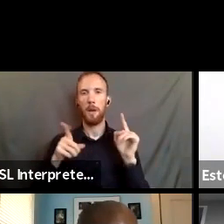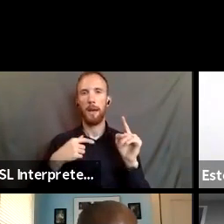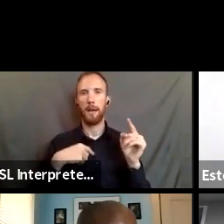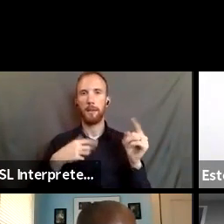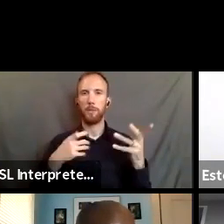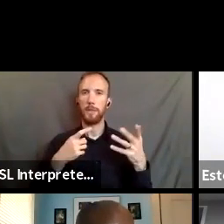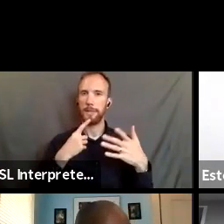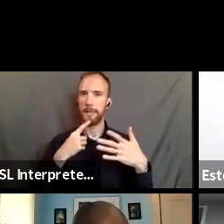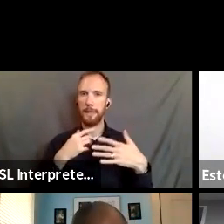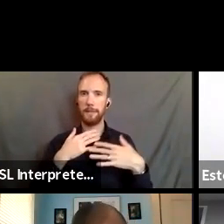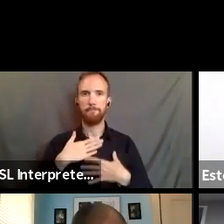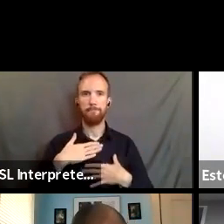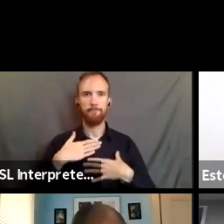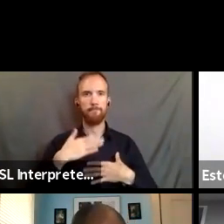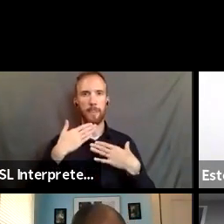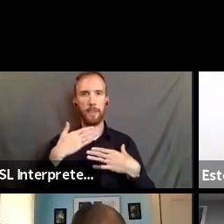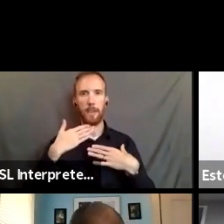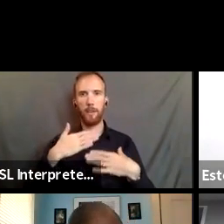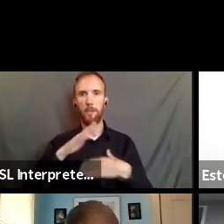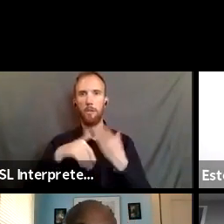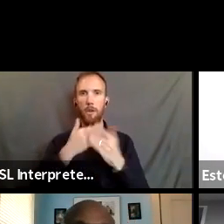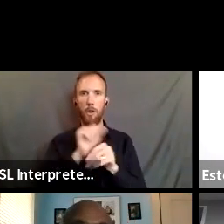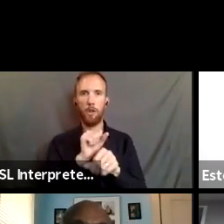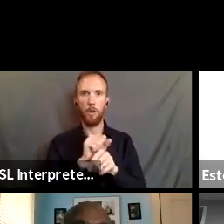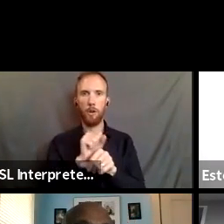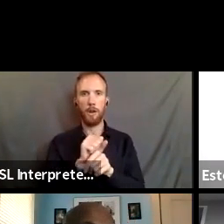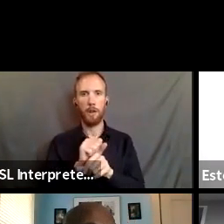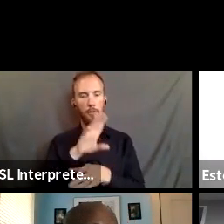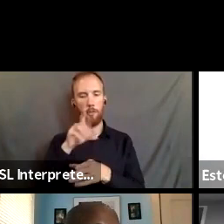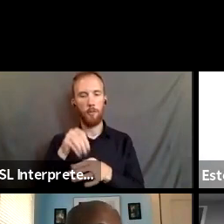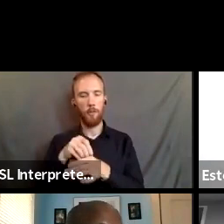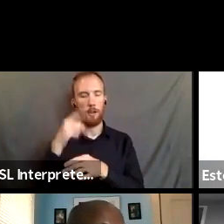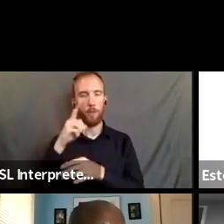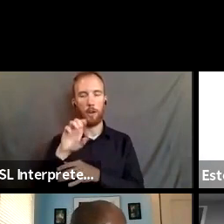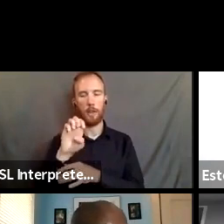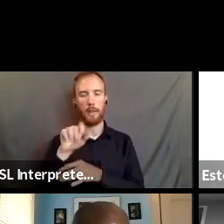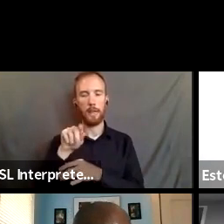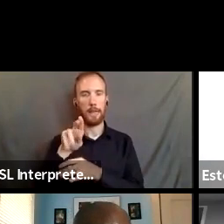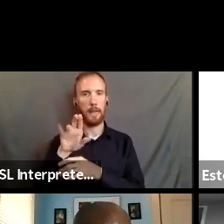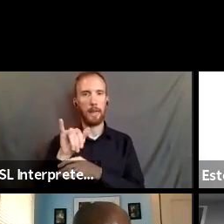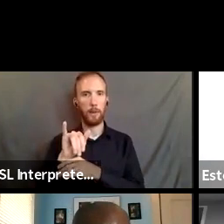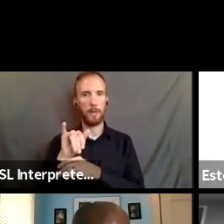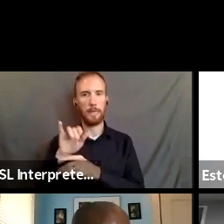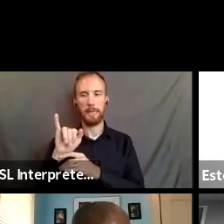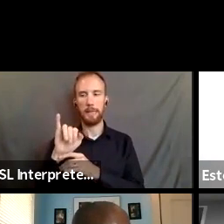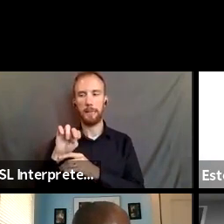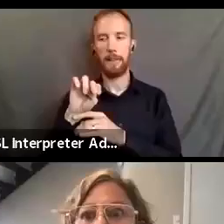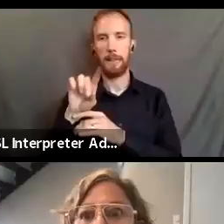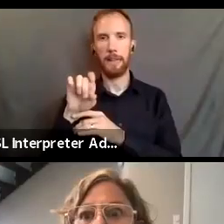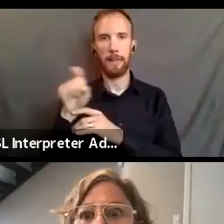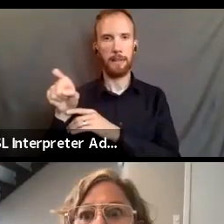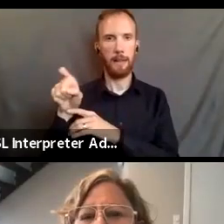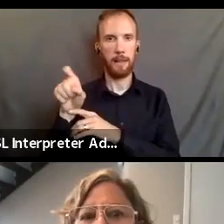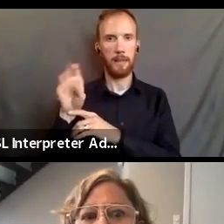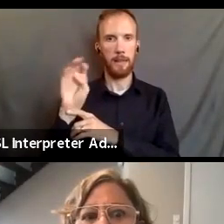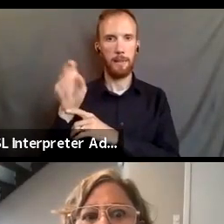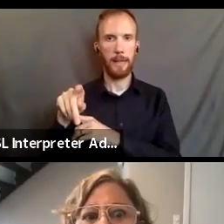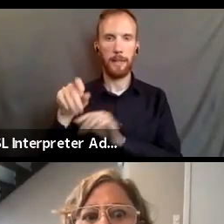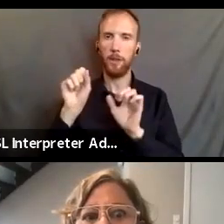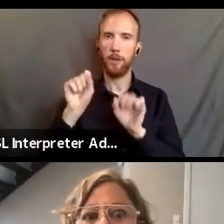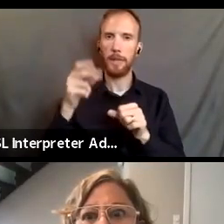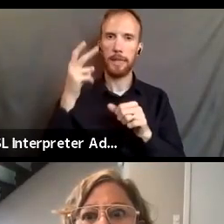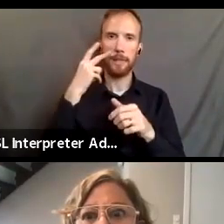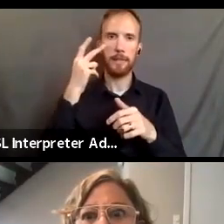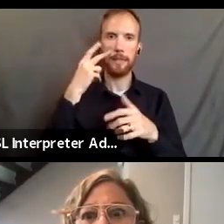um the work in particular that went into the equity index um and also i think what you can see is the overwhelming focus in this plan on the